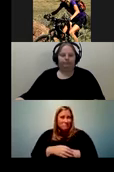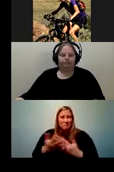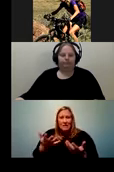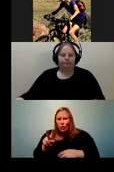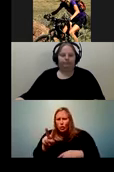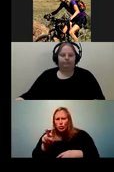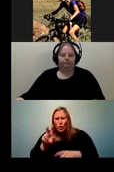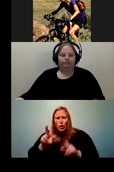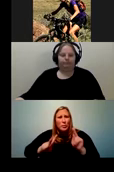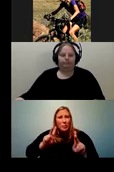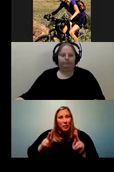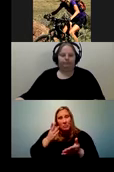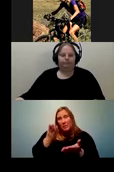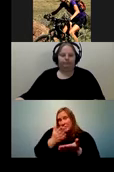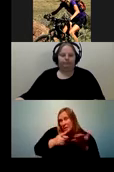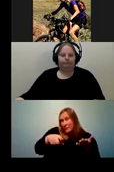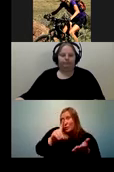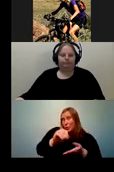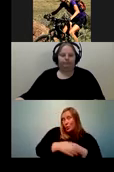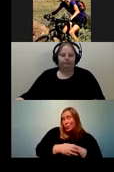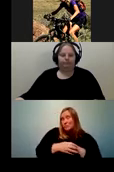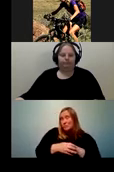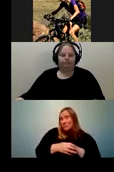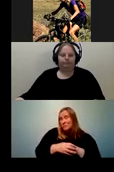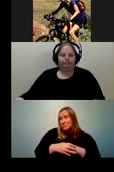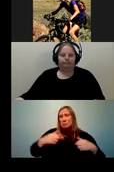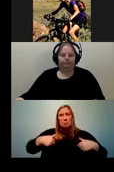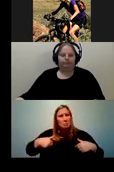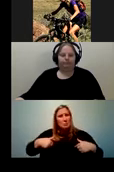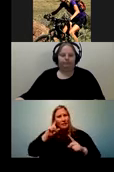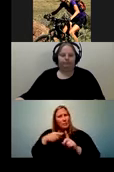Some of you might. I think about it from